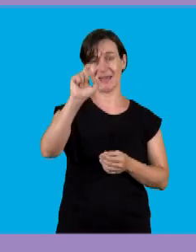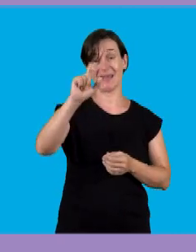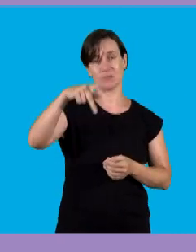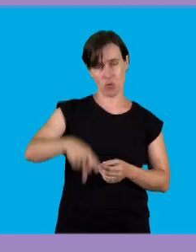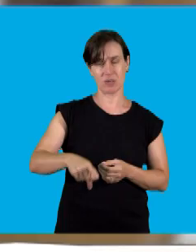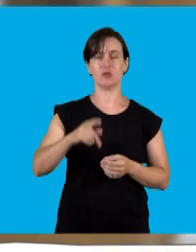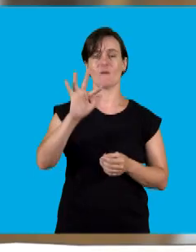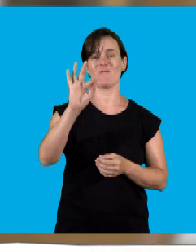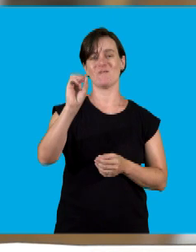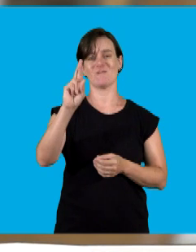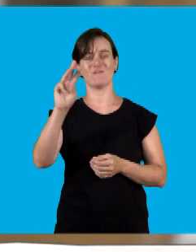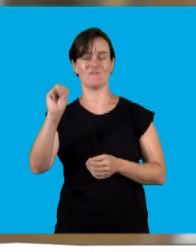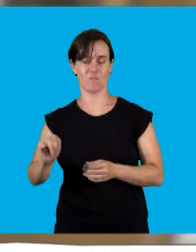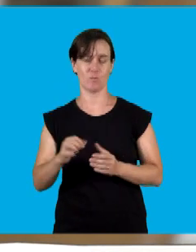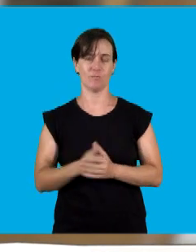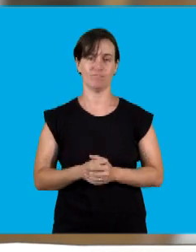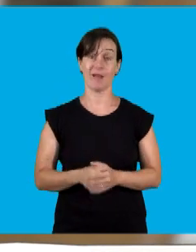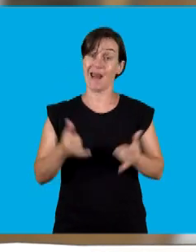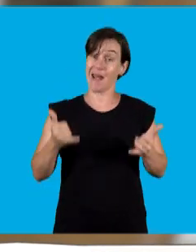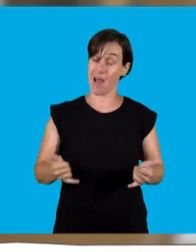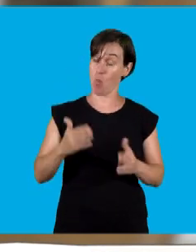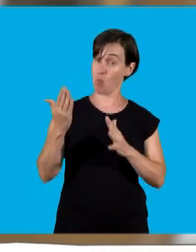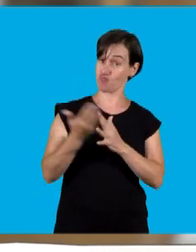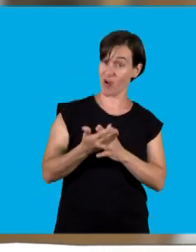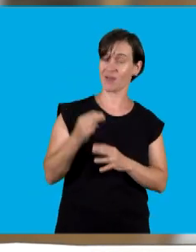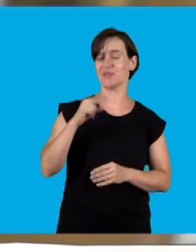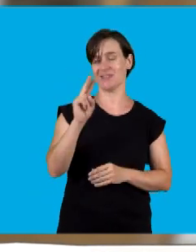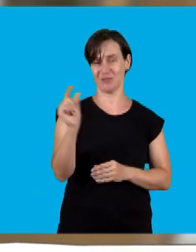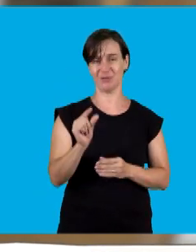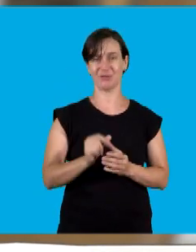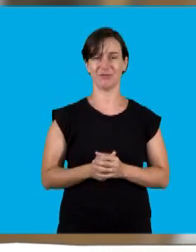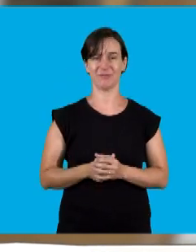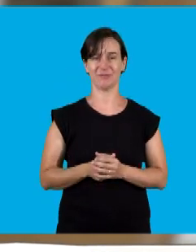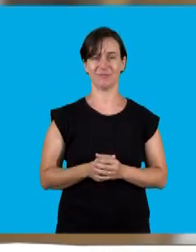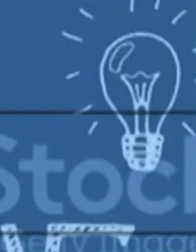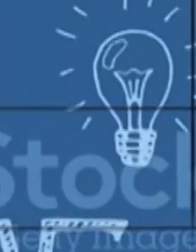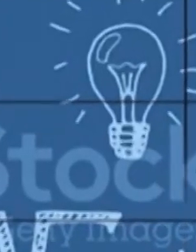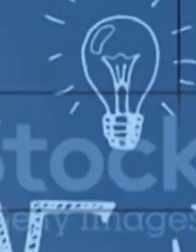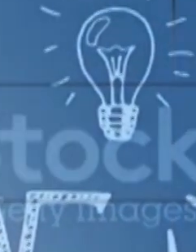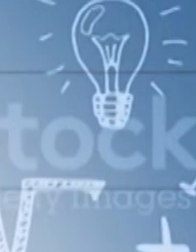exponential form. Let's quickly go to an ad break and then we'll see you just now.